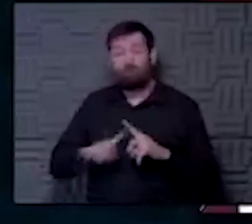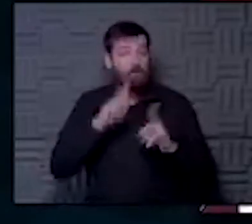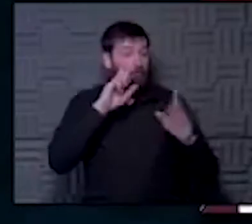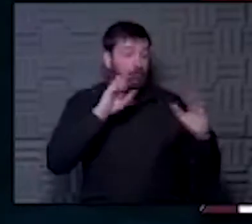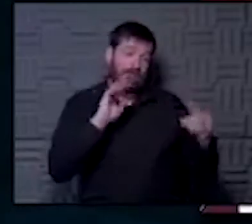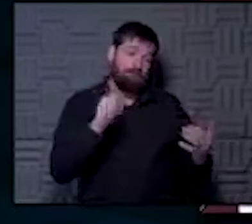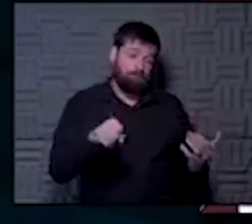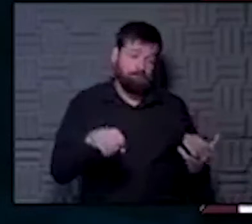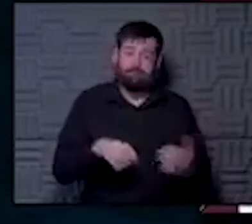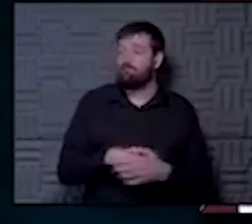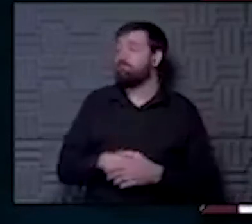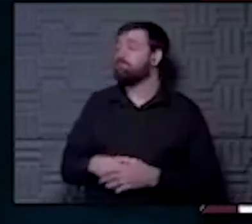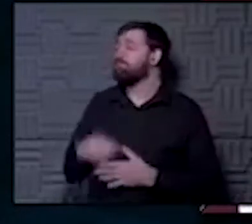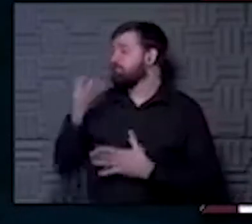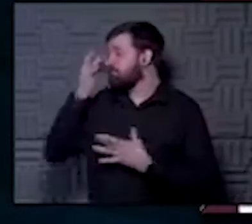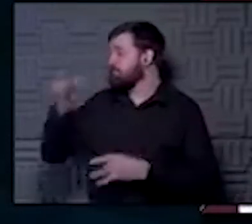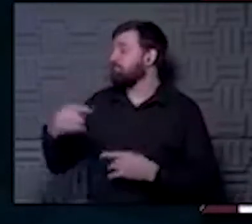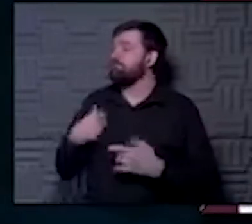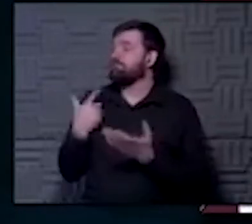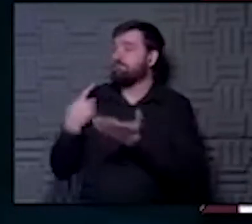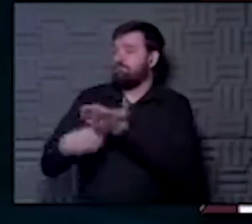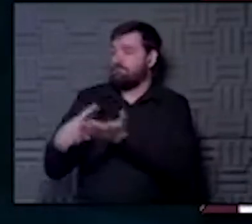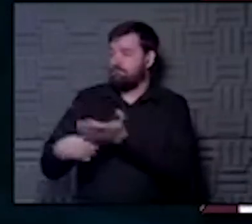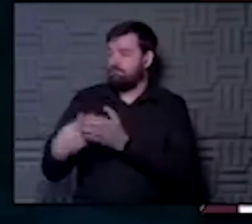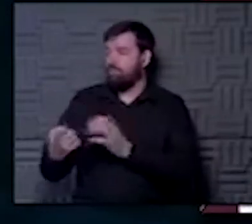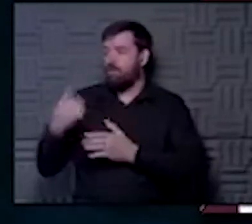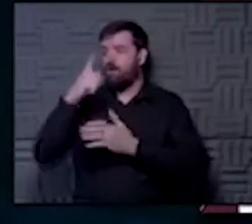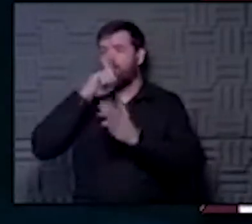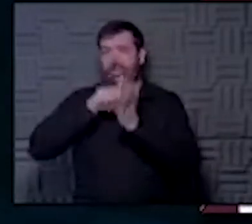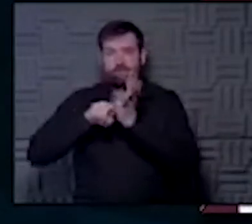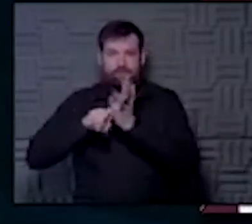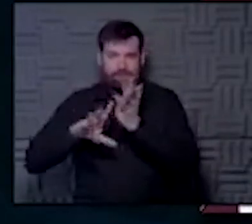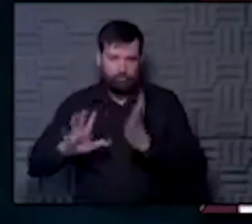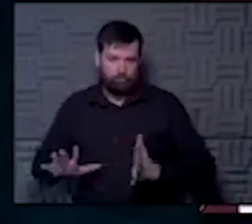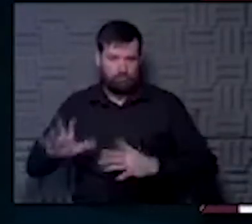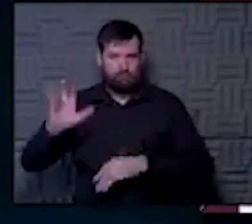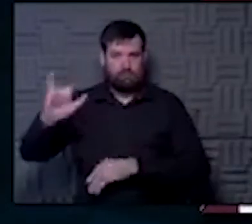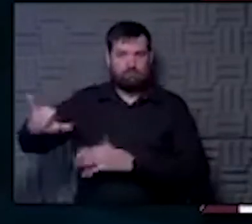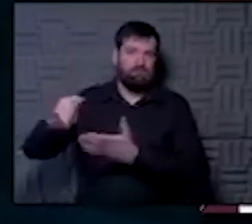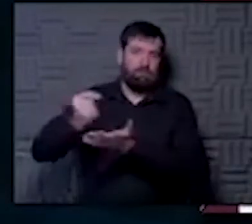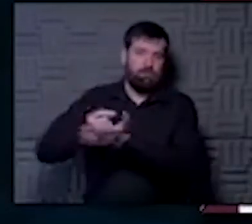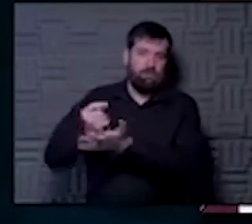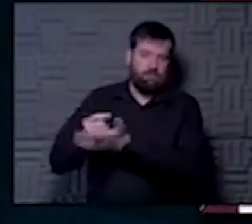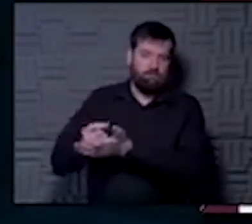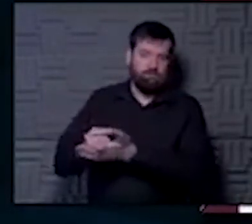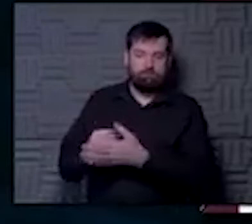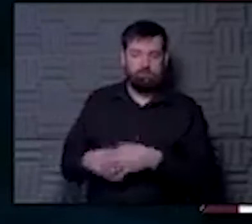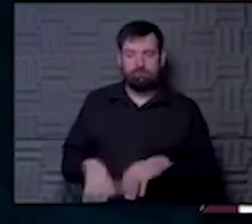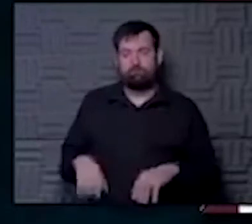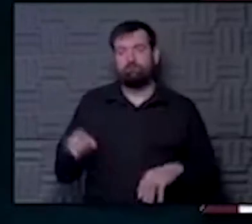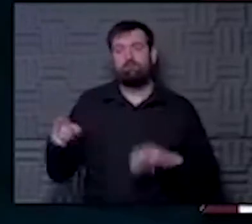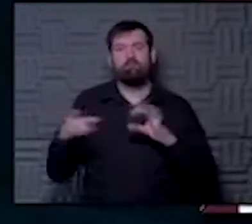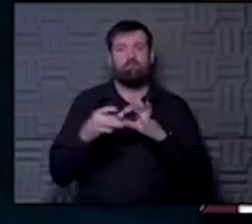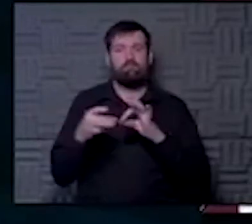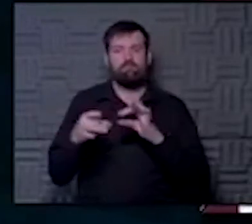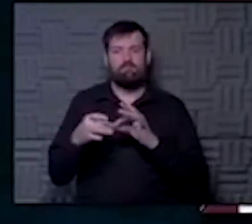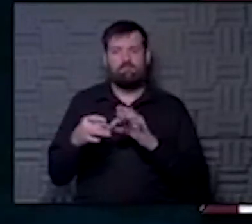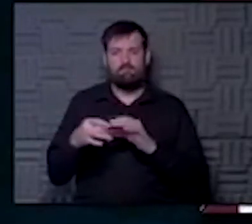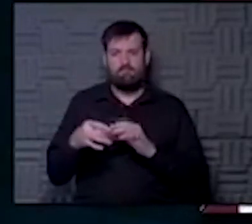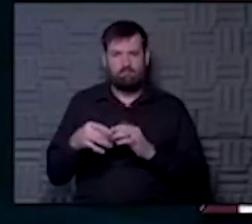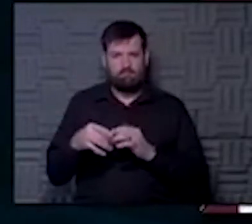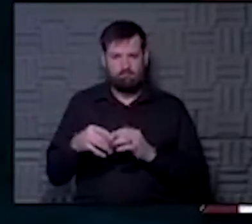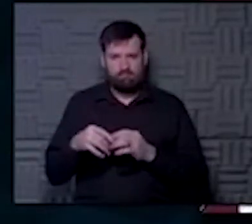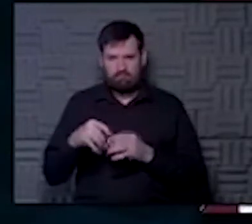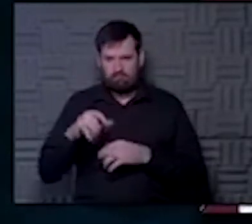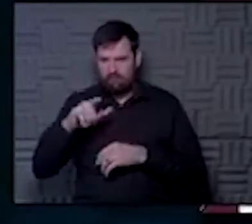It's interesting. I know when I talked to one investigator with this therapy at another place one time, he was telling me it wasn't so hard to tell who got the